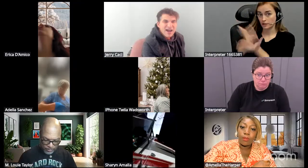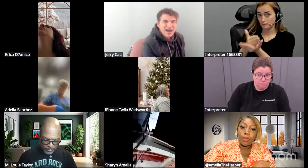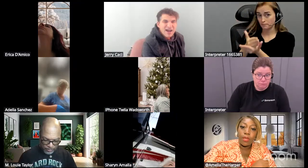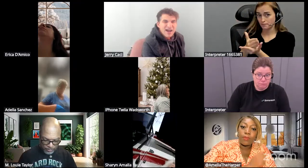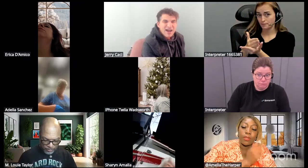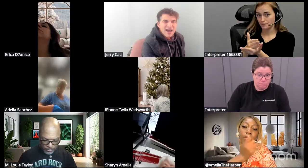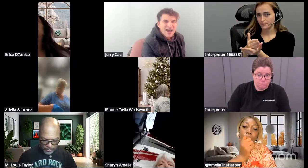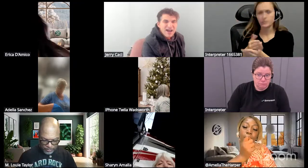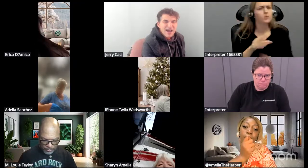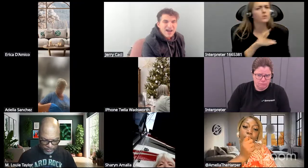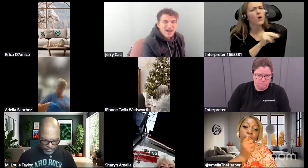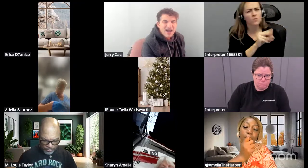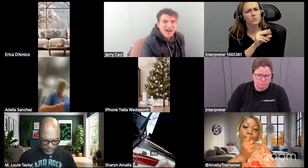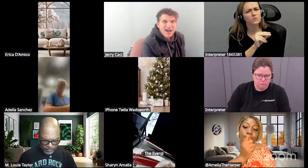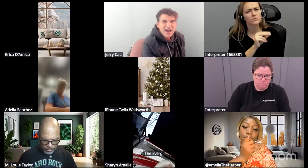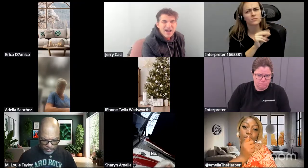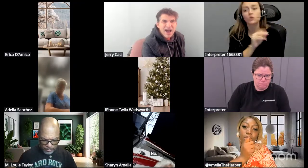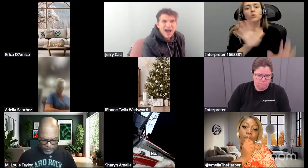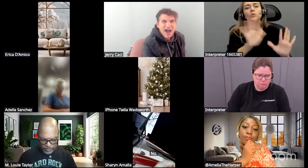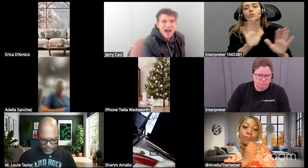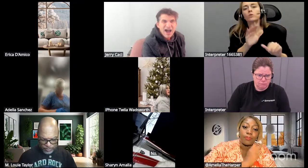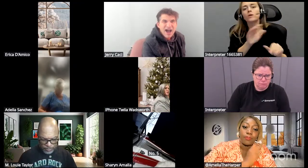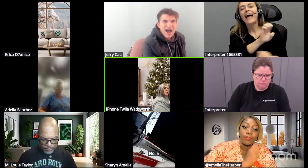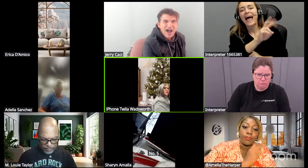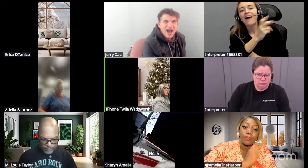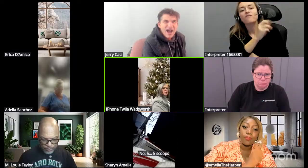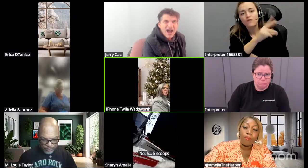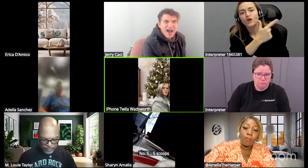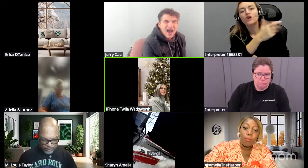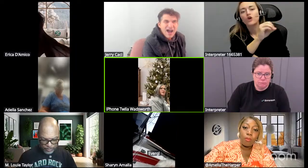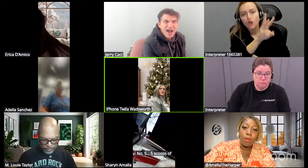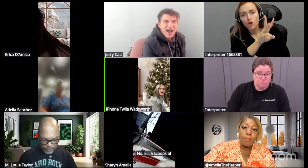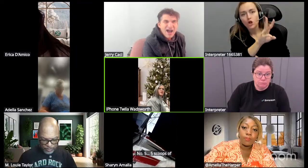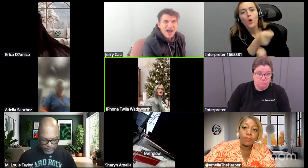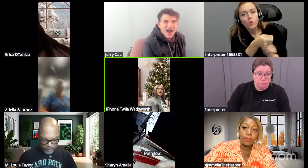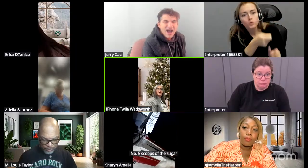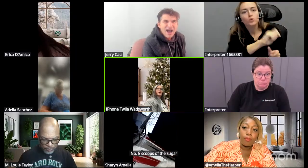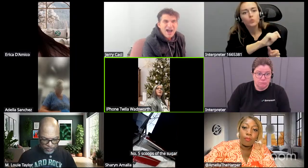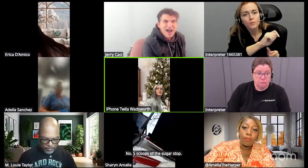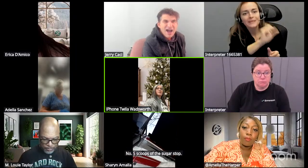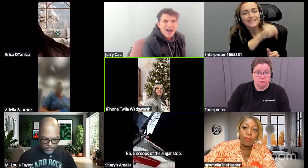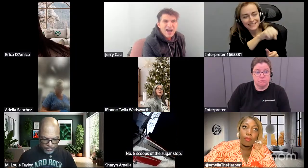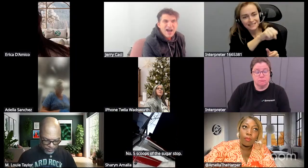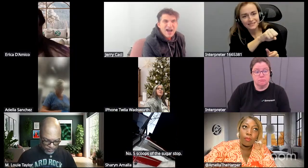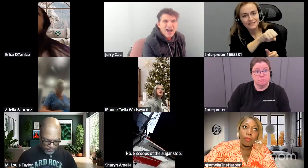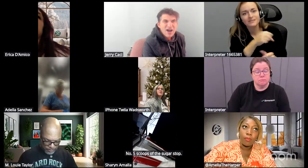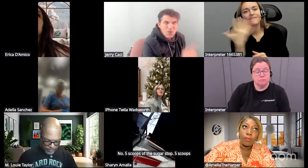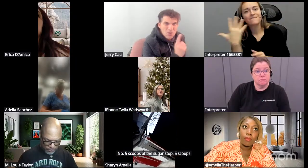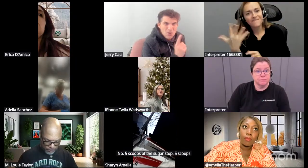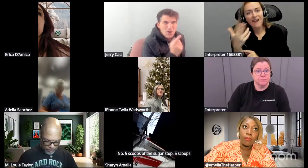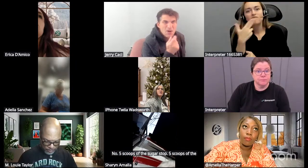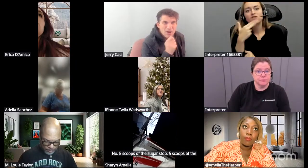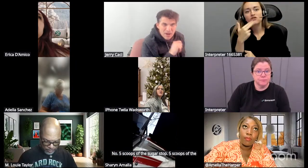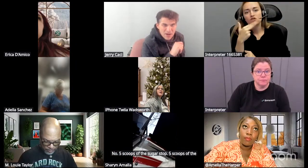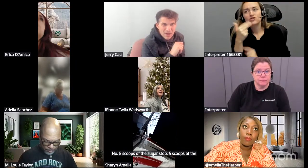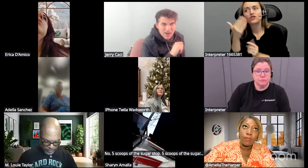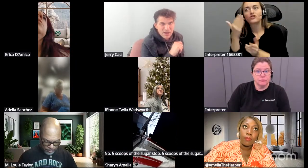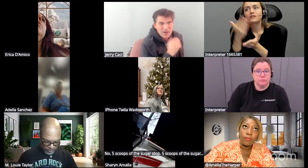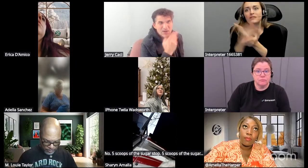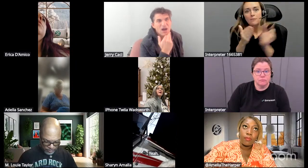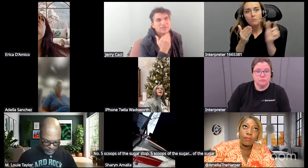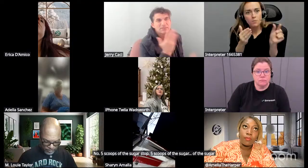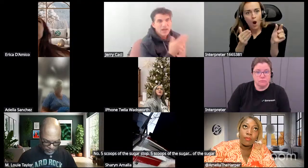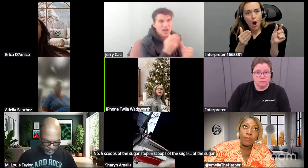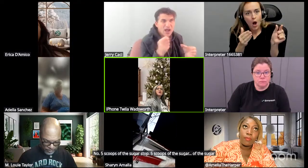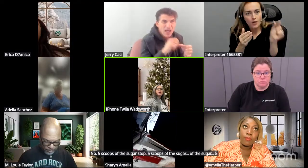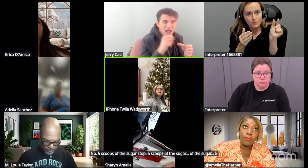The No, Everglow cup, the five little five cup. scoops Everglow. of the sugar stop. 5 scoops of the sugar Yeah, sugar. but